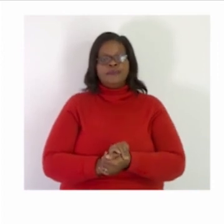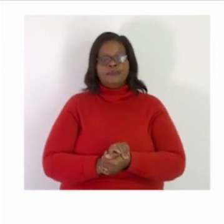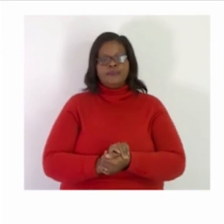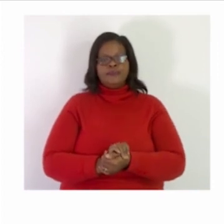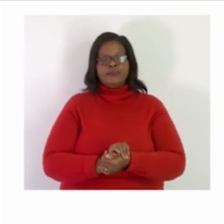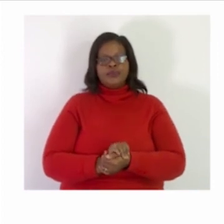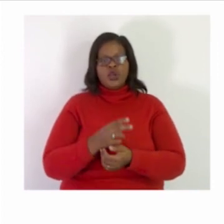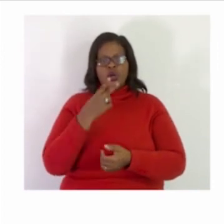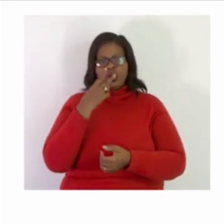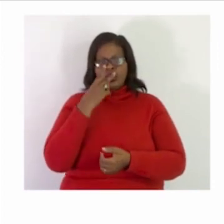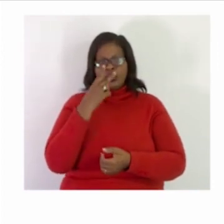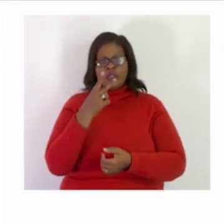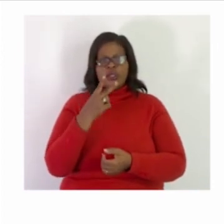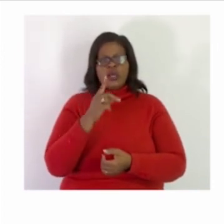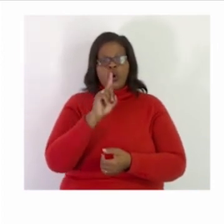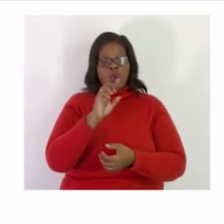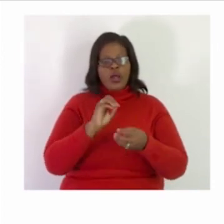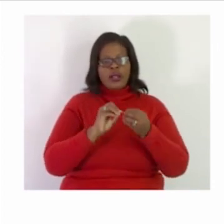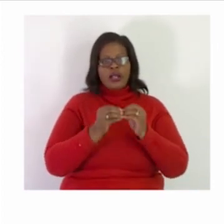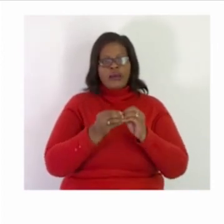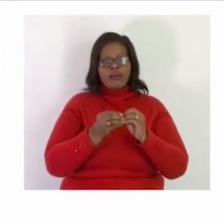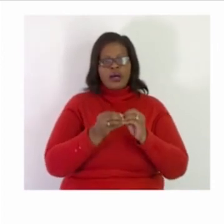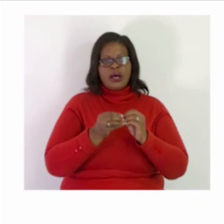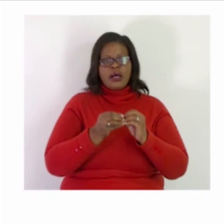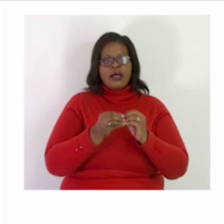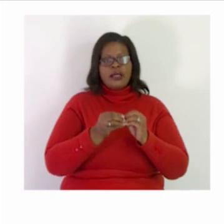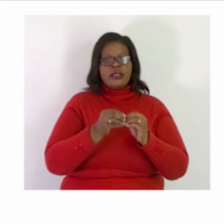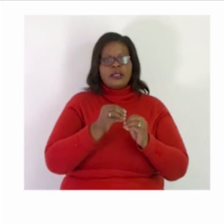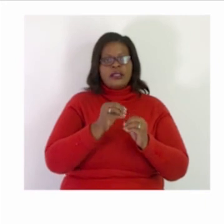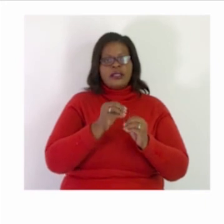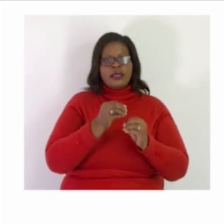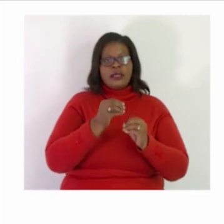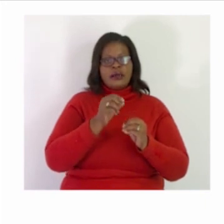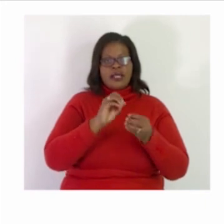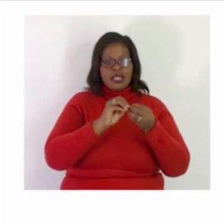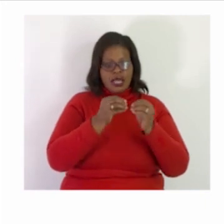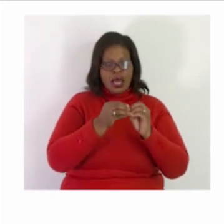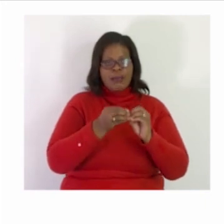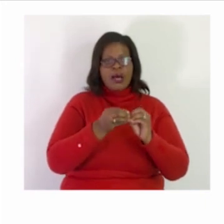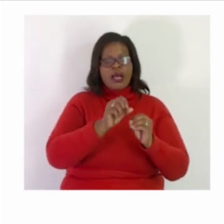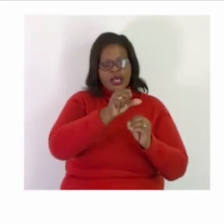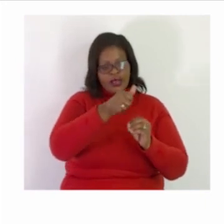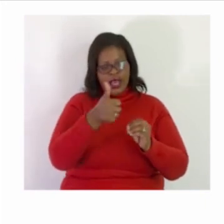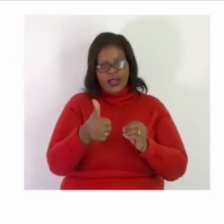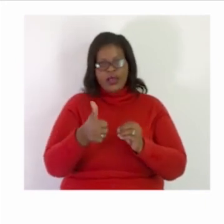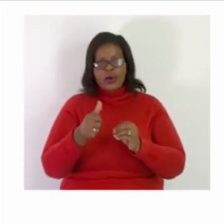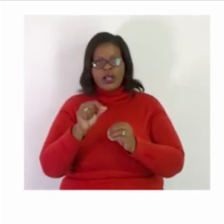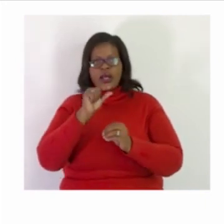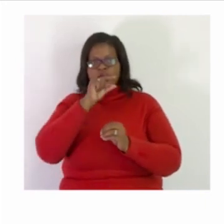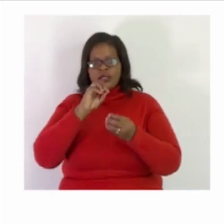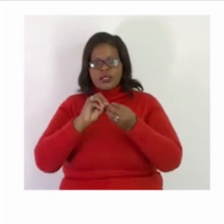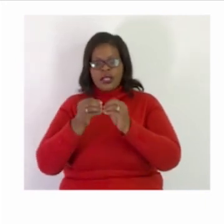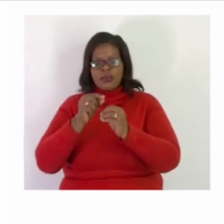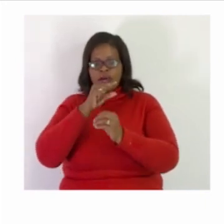you see that one number is written in numeric, the other one is written in words. The best way to compare